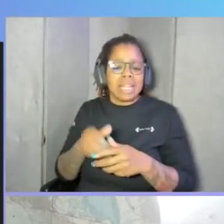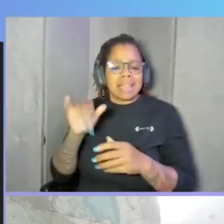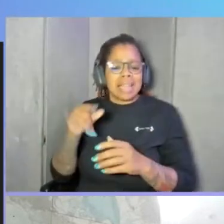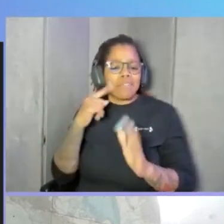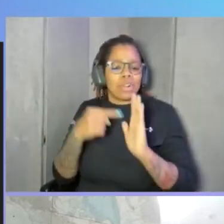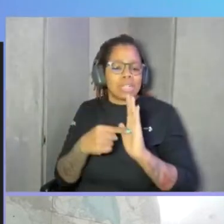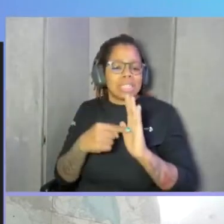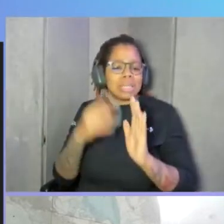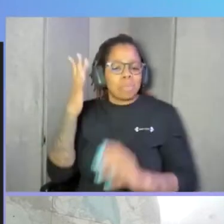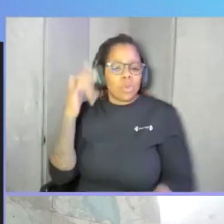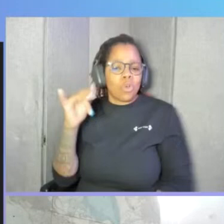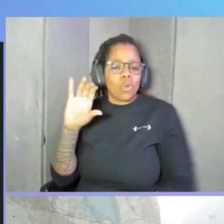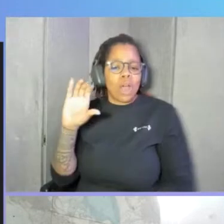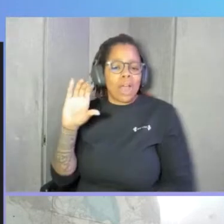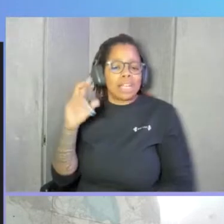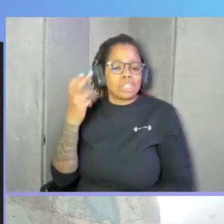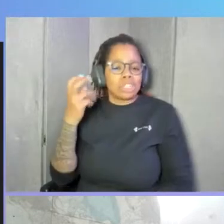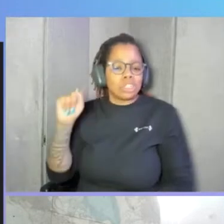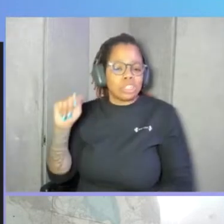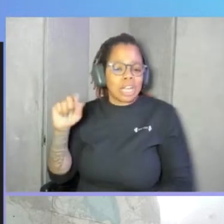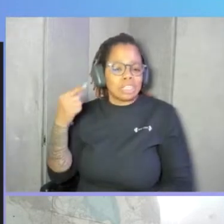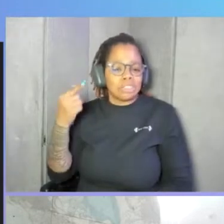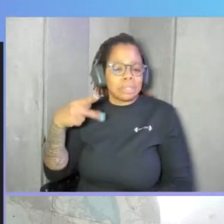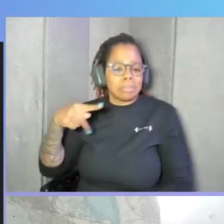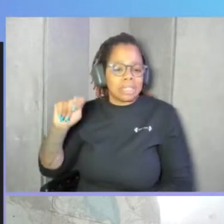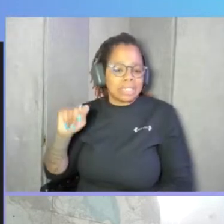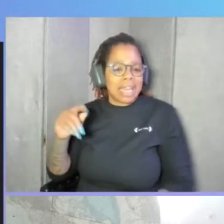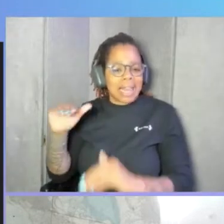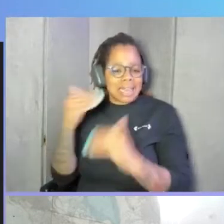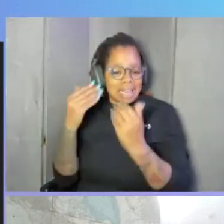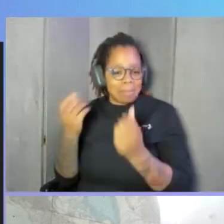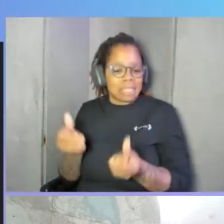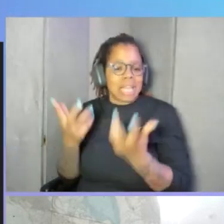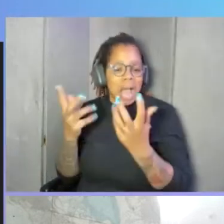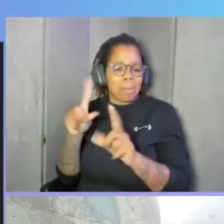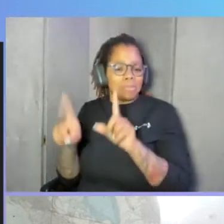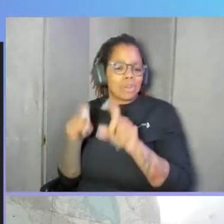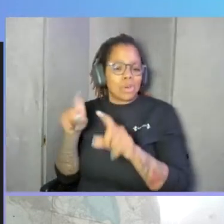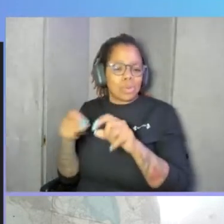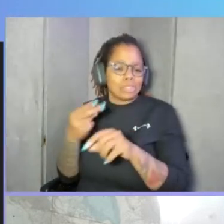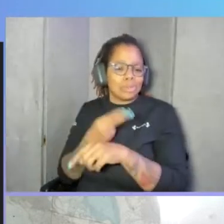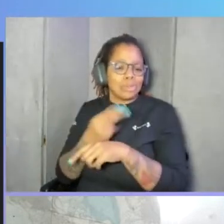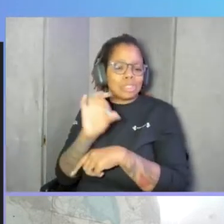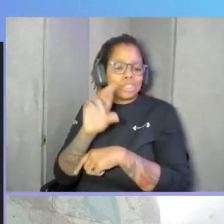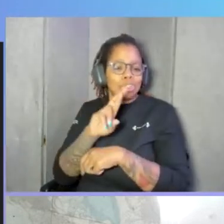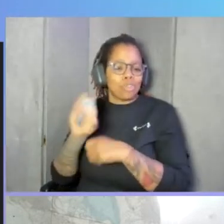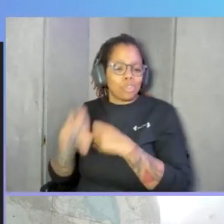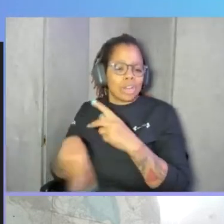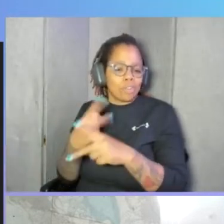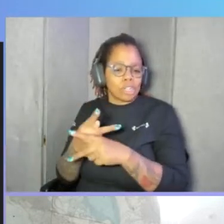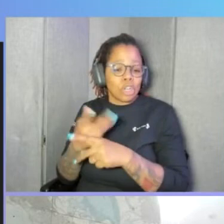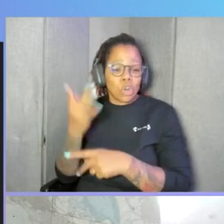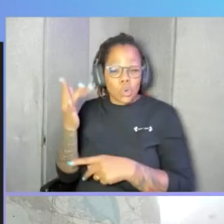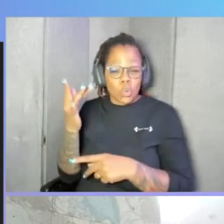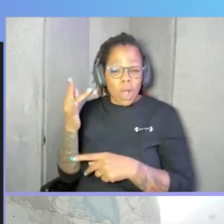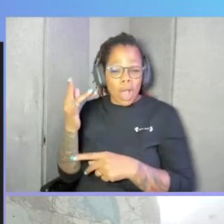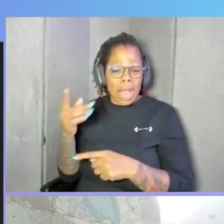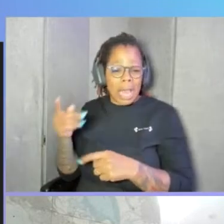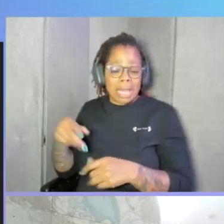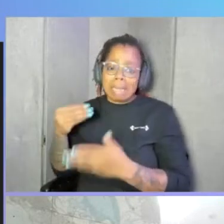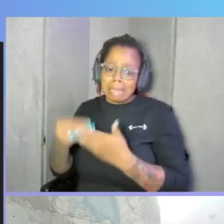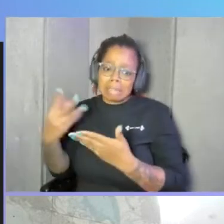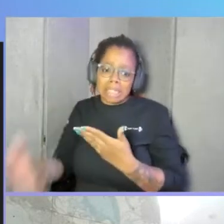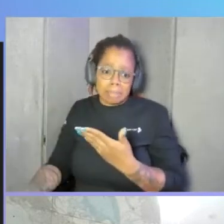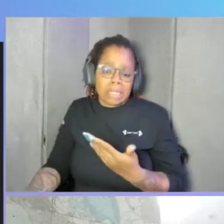why ChatGPT limits how many queries you can run under its free version, because it is computationally